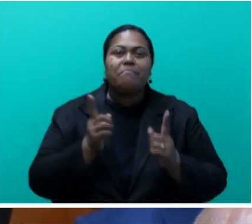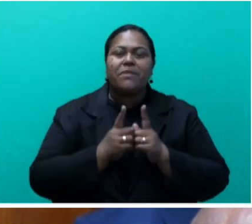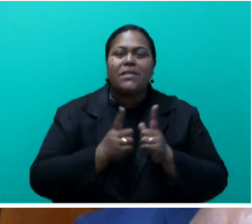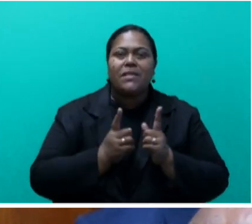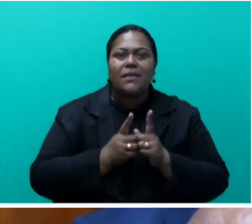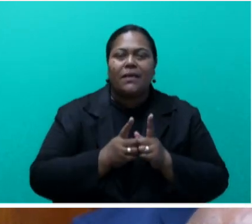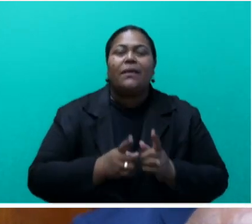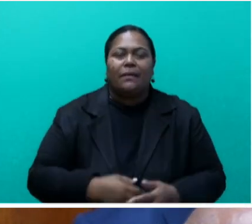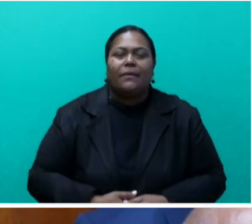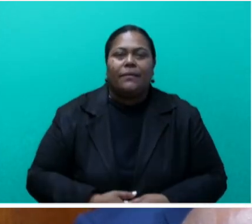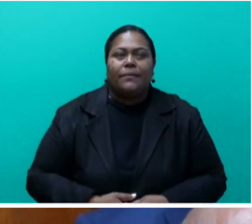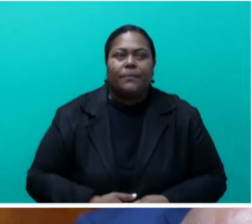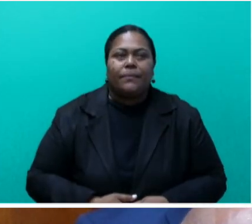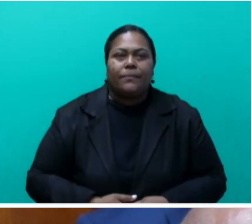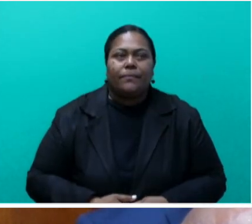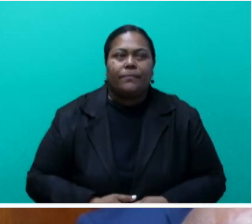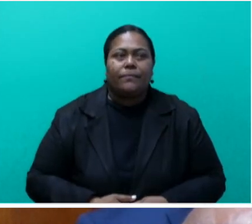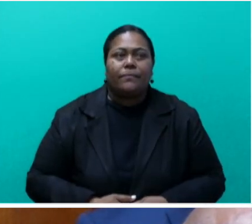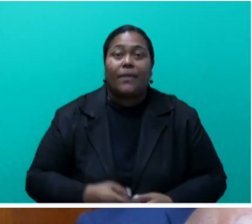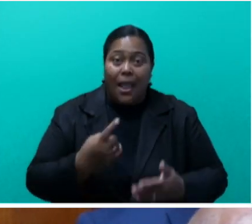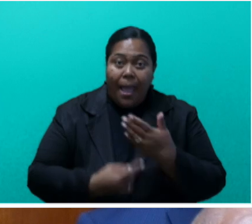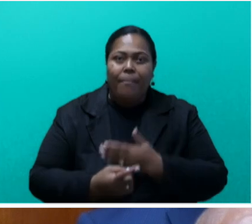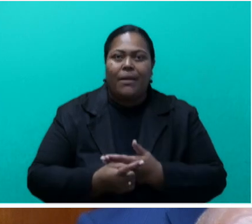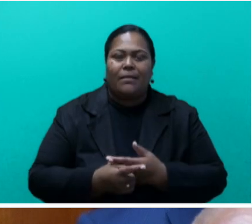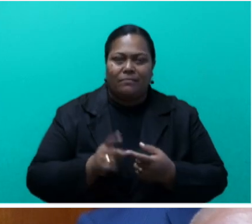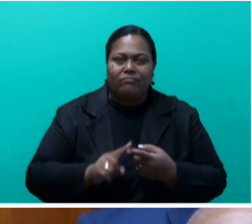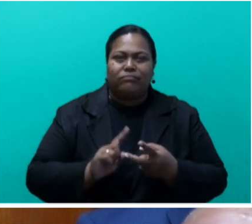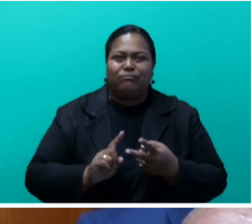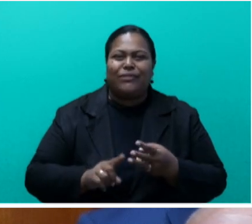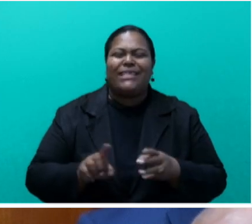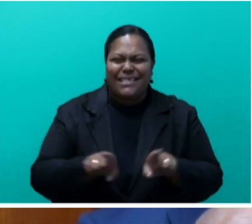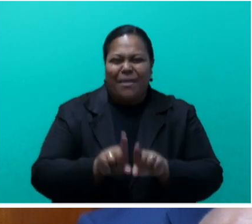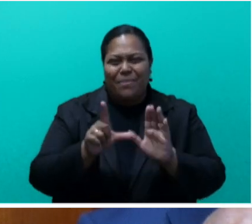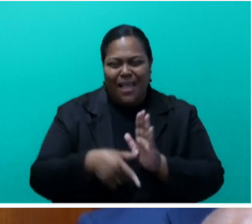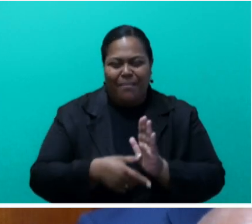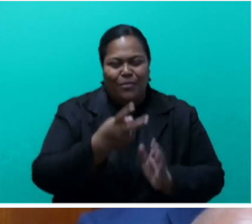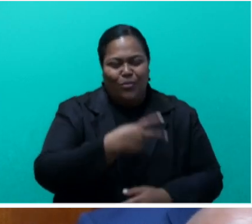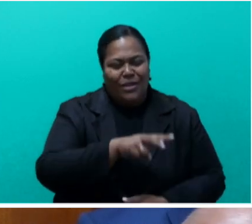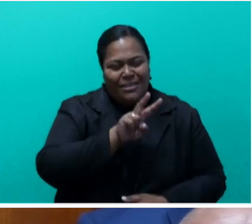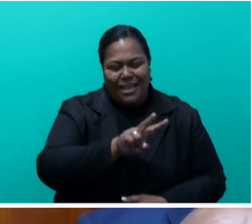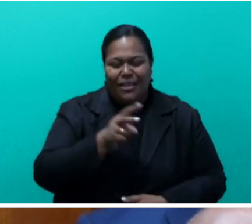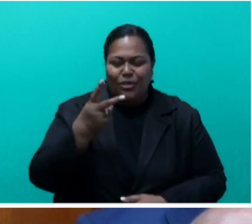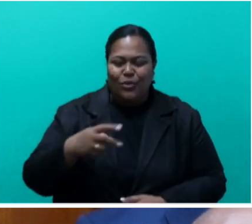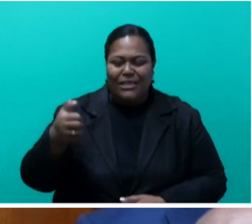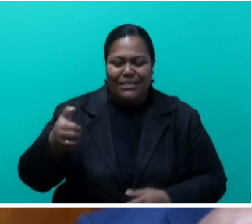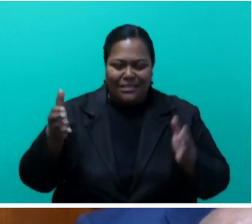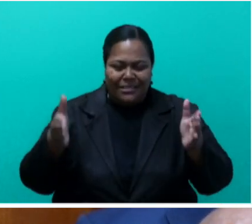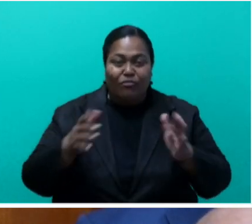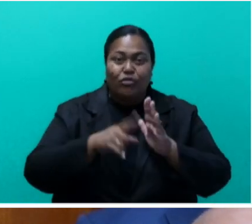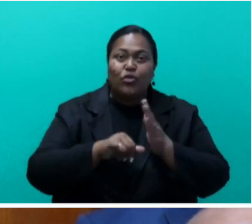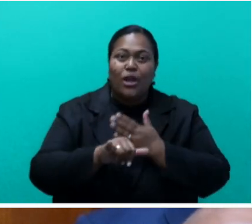these significant events happened back-to-back from the 22nd to the 26th of July